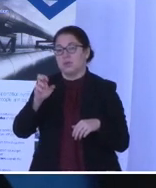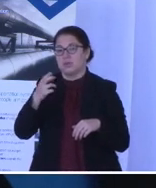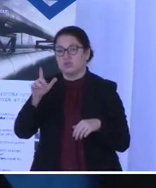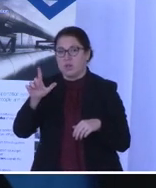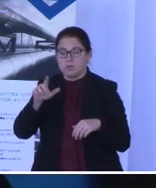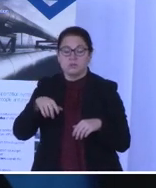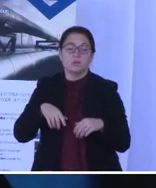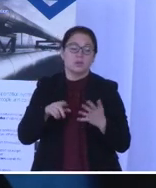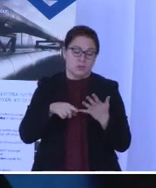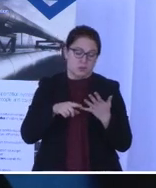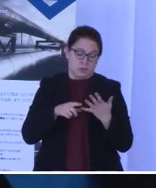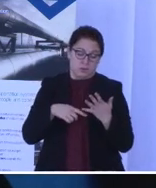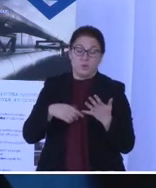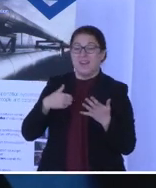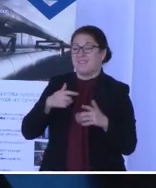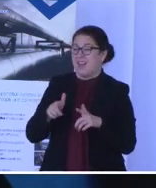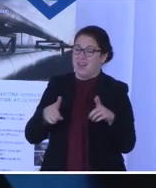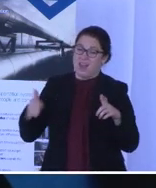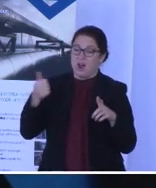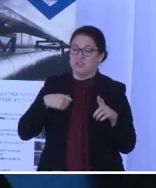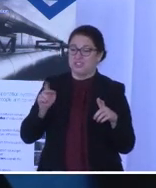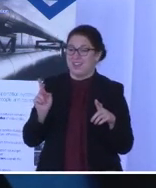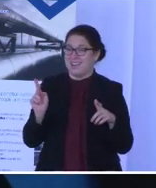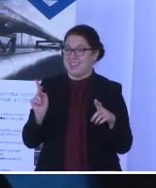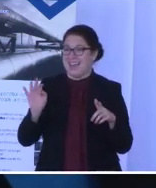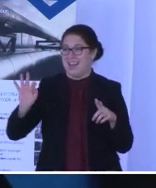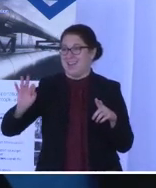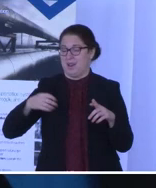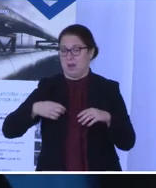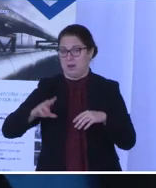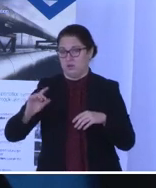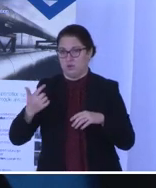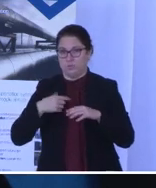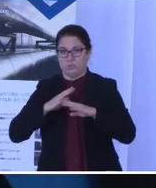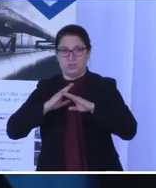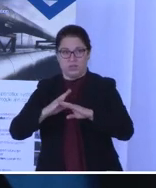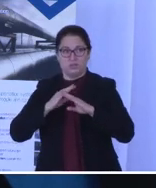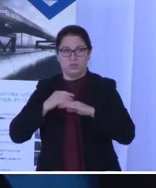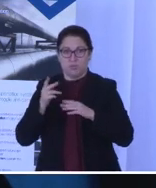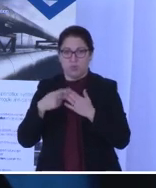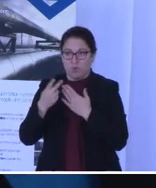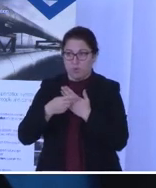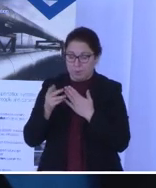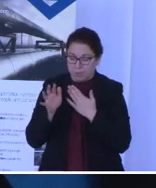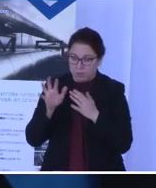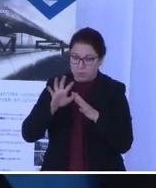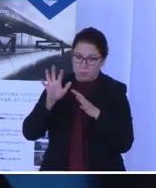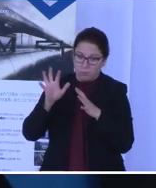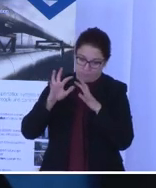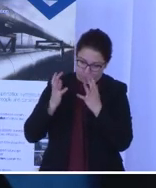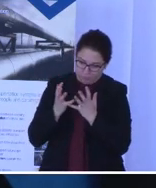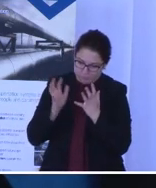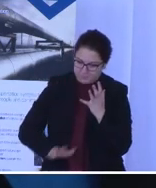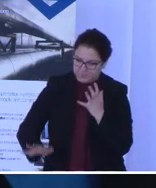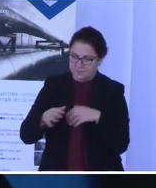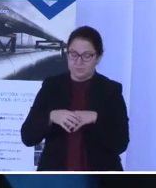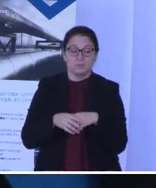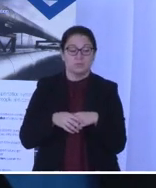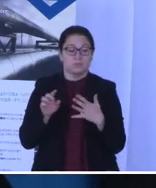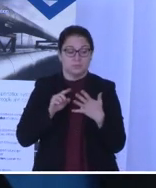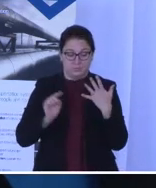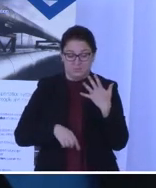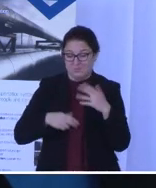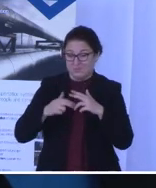canine program in the world. We instituted intelligence-driven procedural changes. We built out our air cargo security